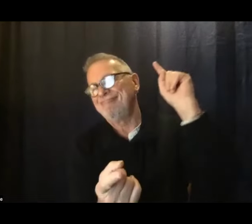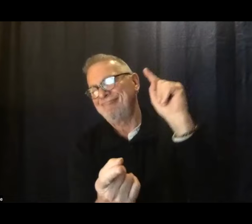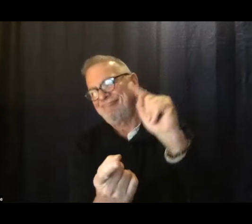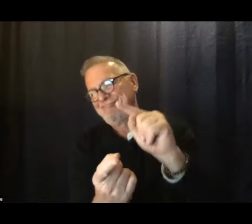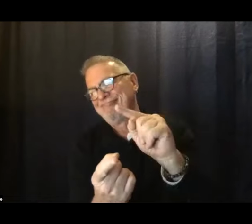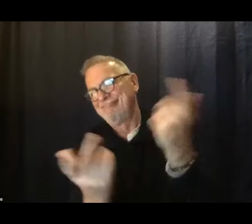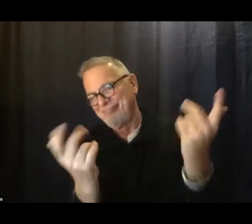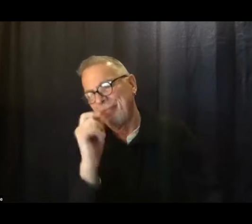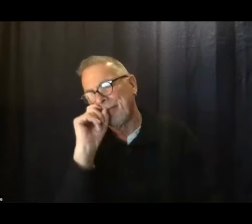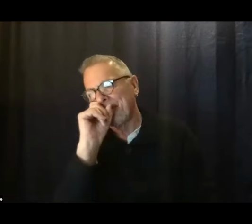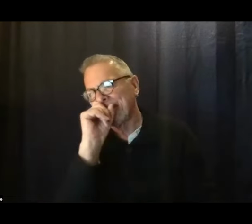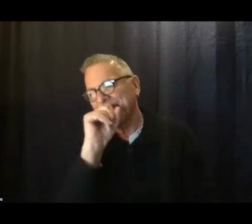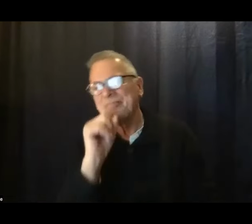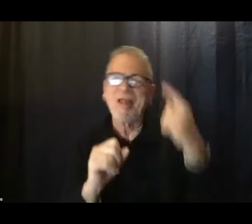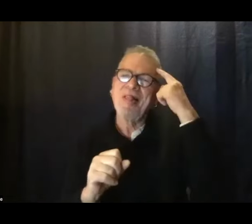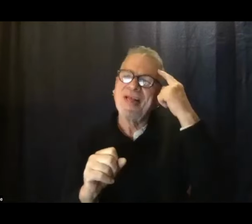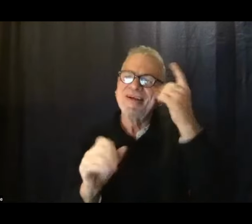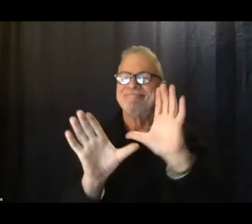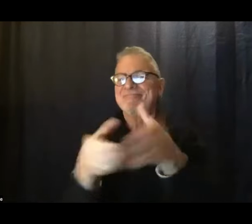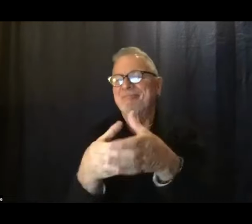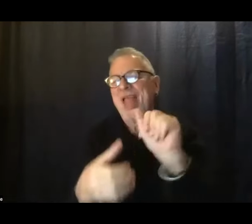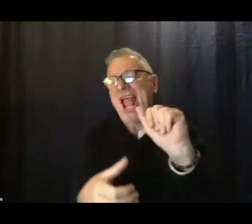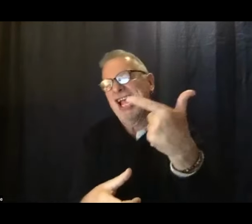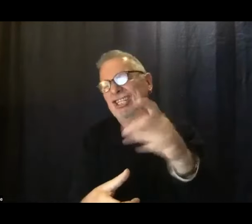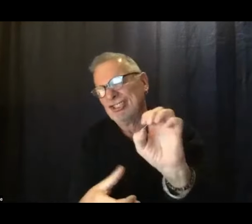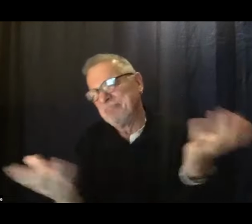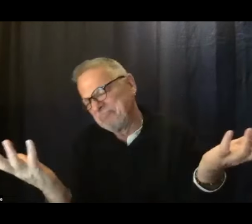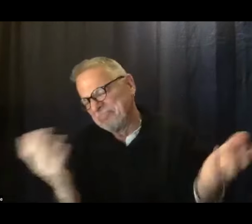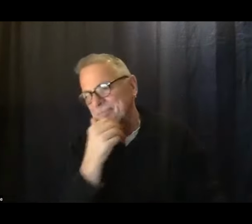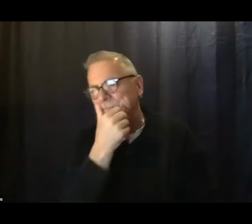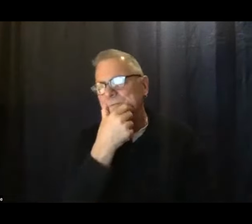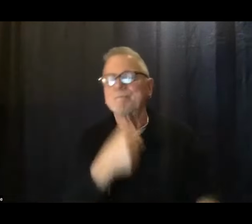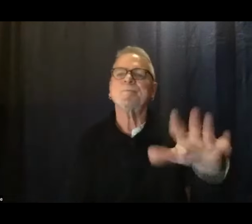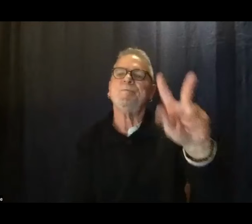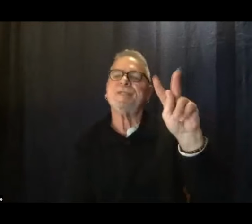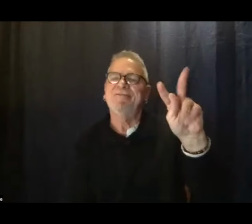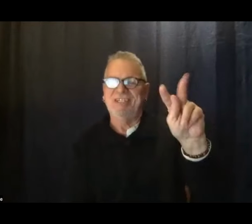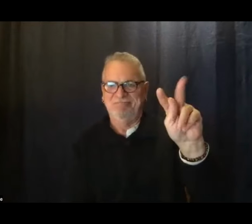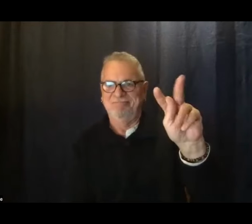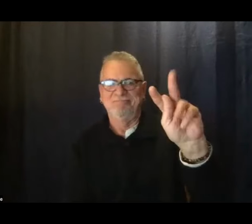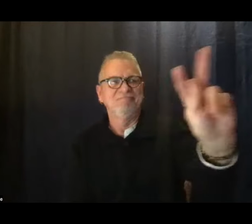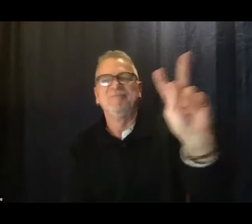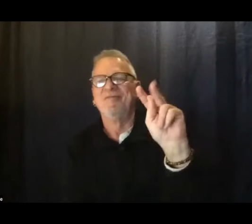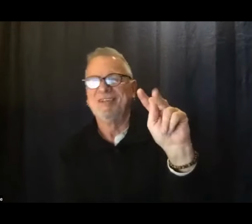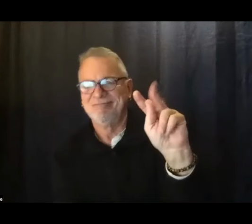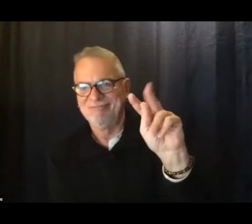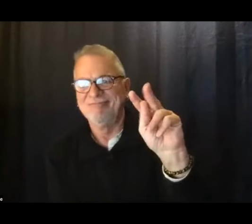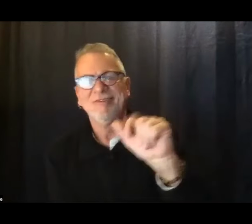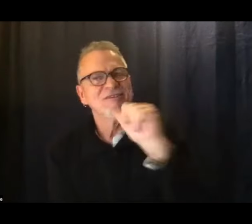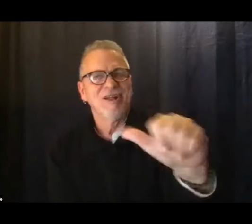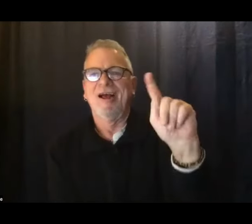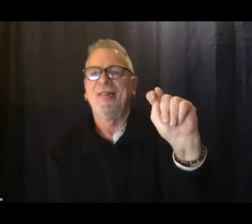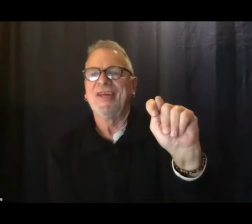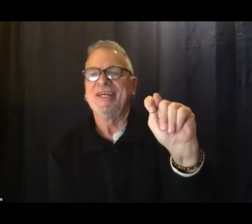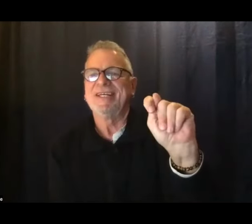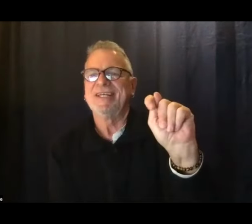Whereas older generations might have done oh. So we are seeing generational shifts within the language, that evolution. So it's in this instance,